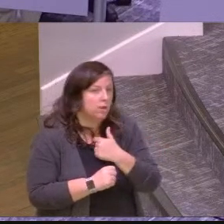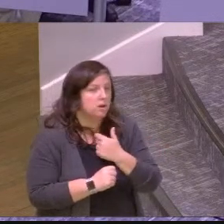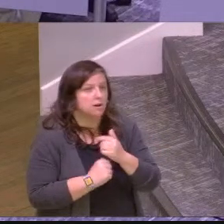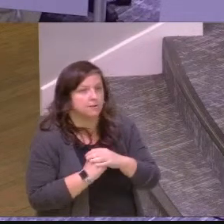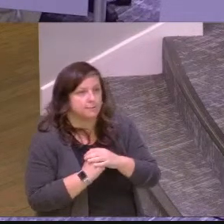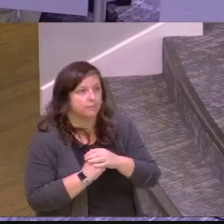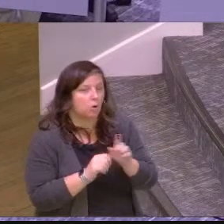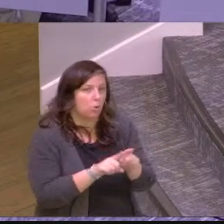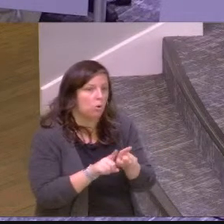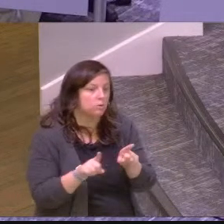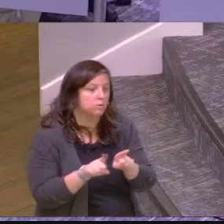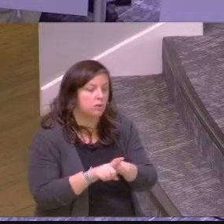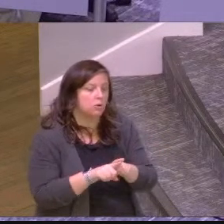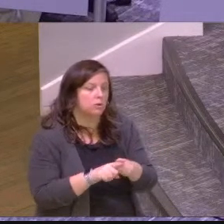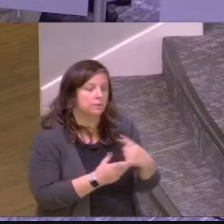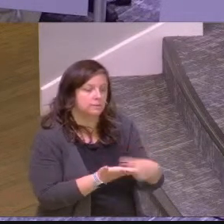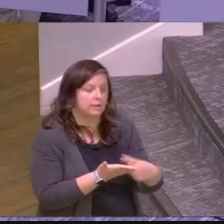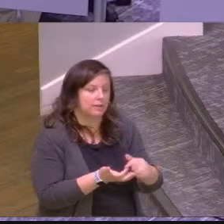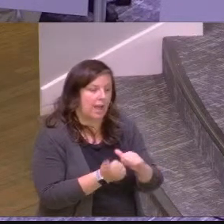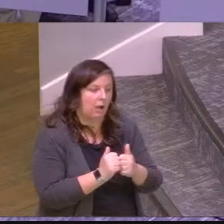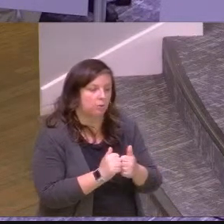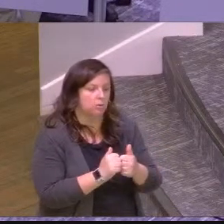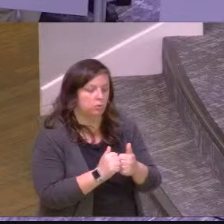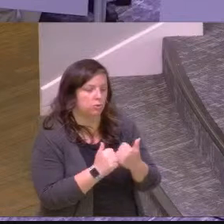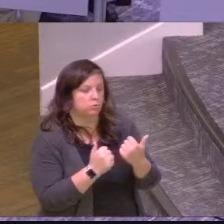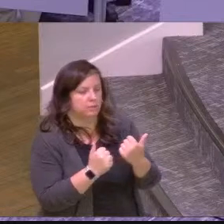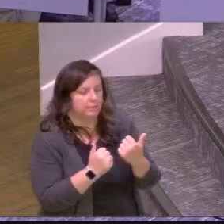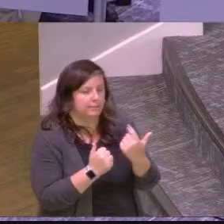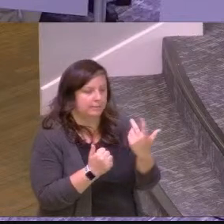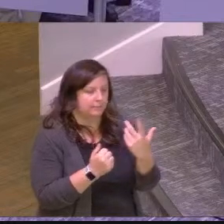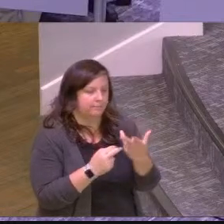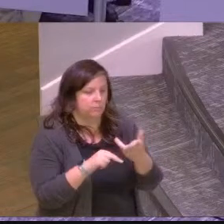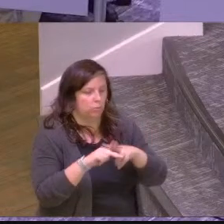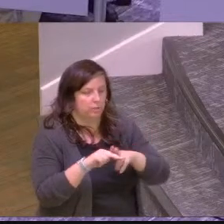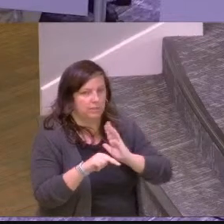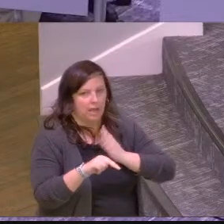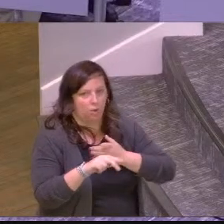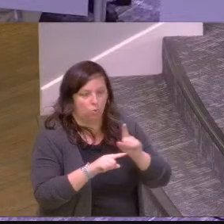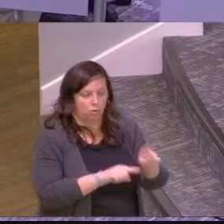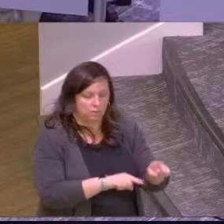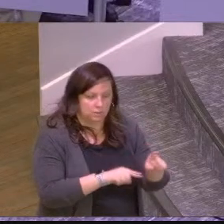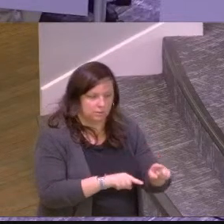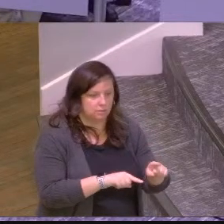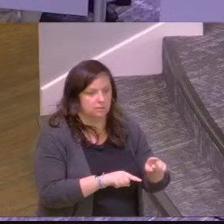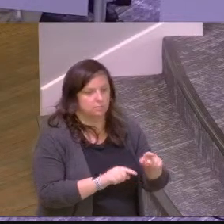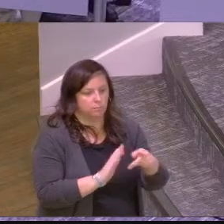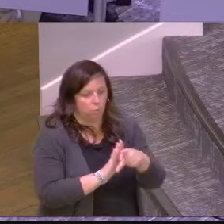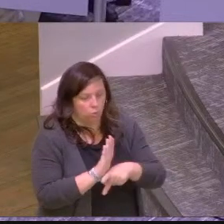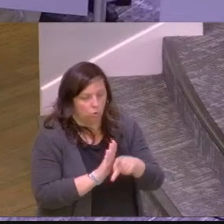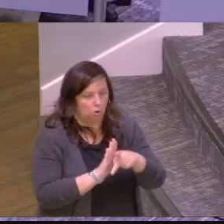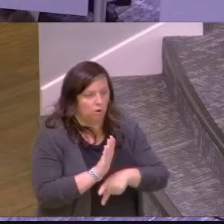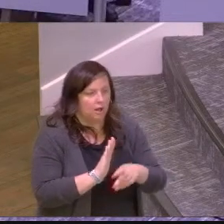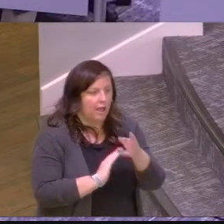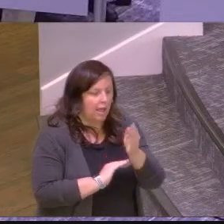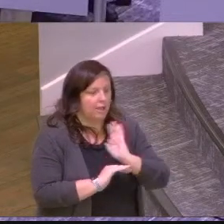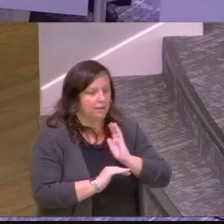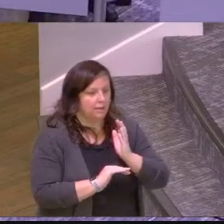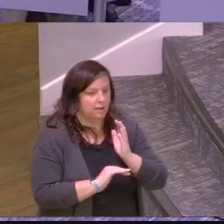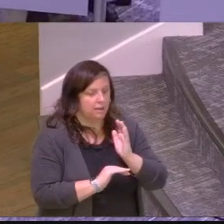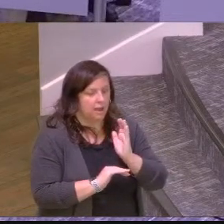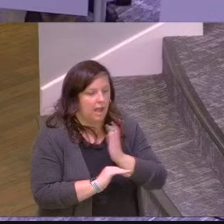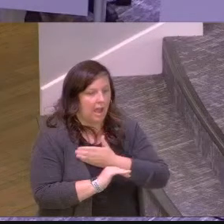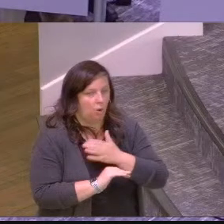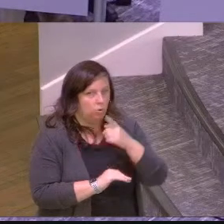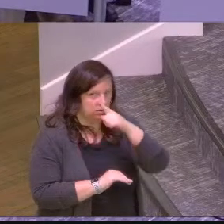our attendance protocol, and we've already put in the agenda for the summer leadership retreat